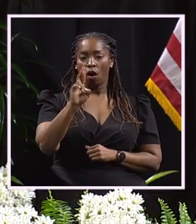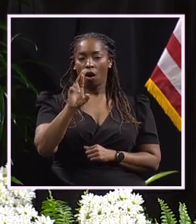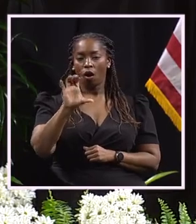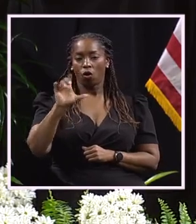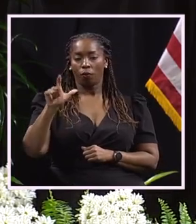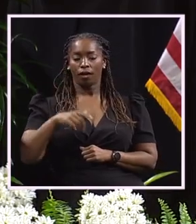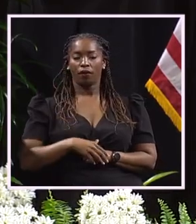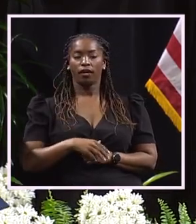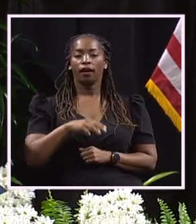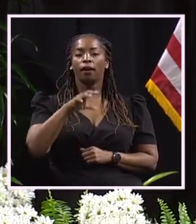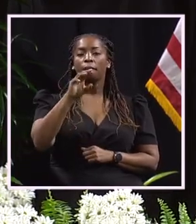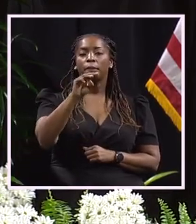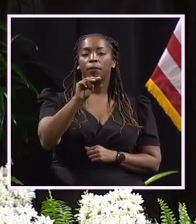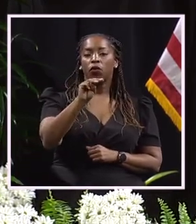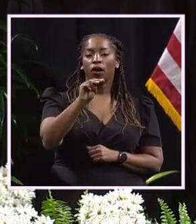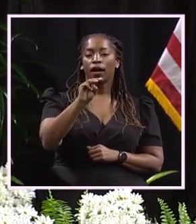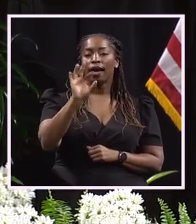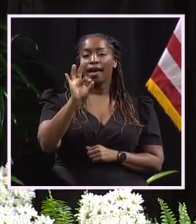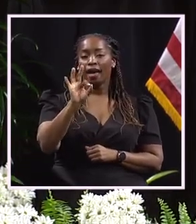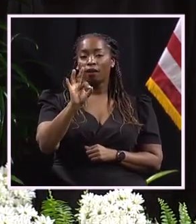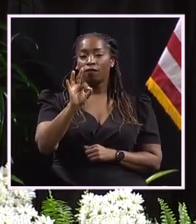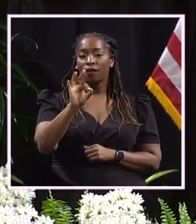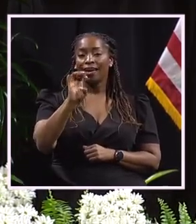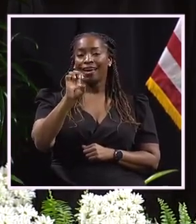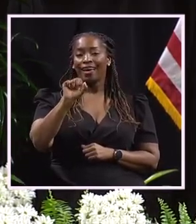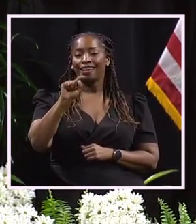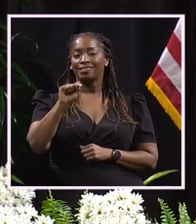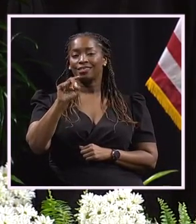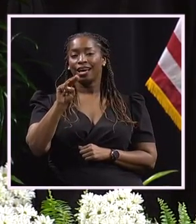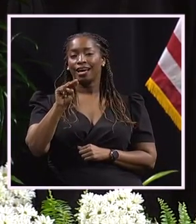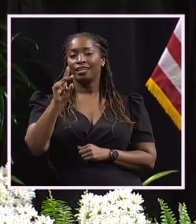Muriel F. Estandarte,